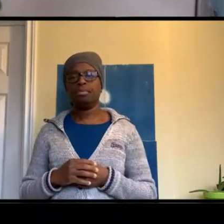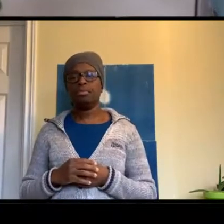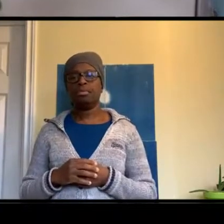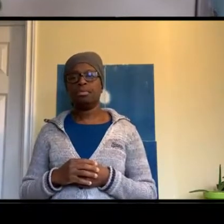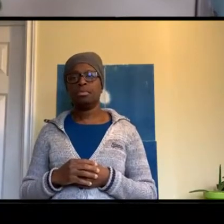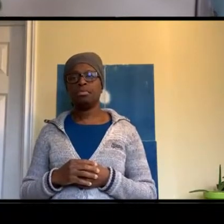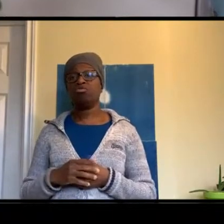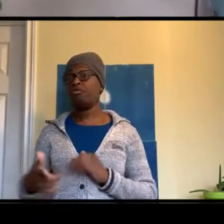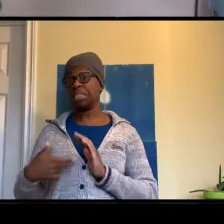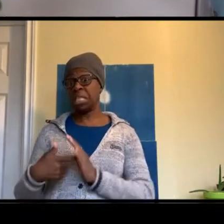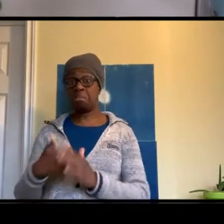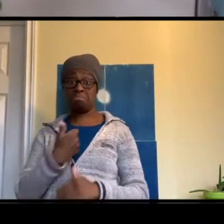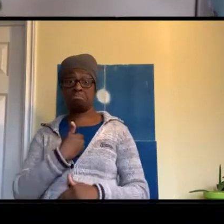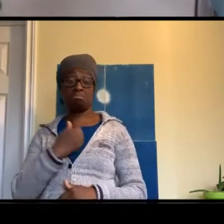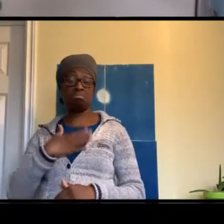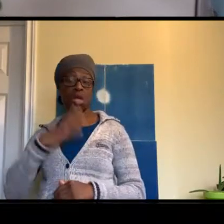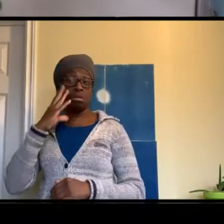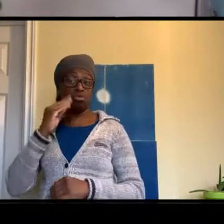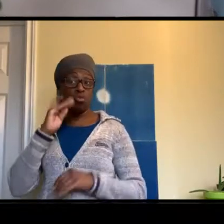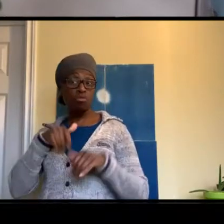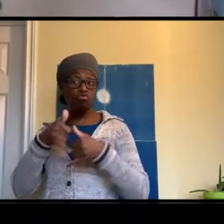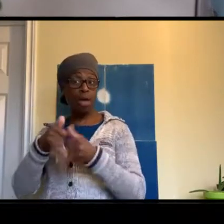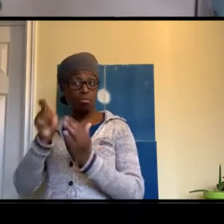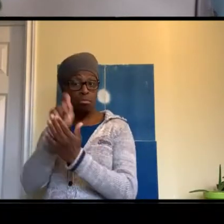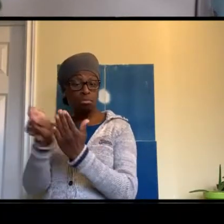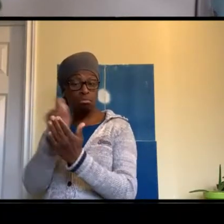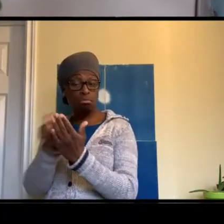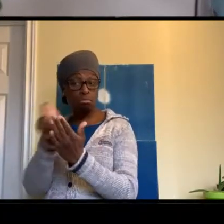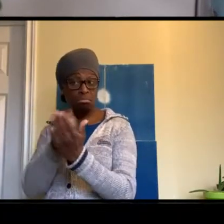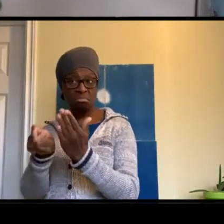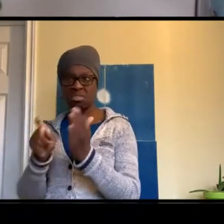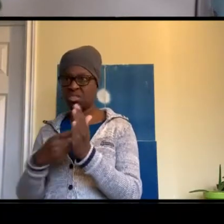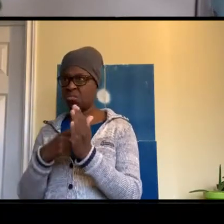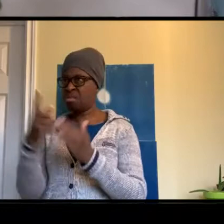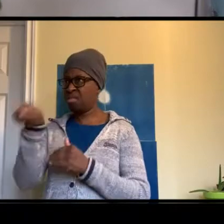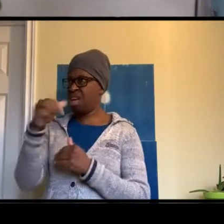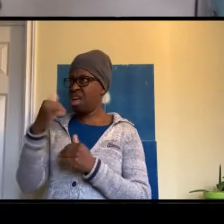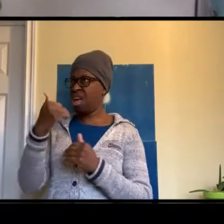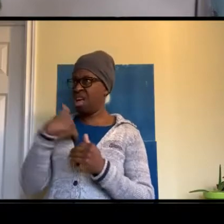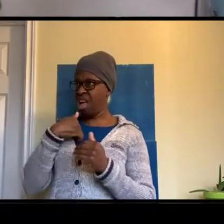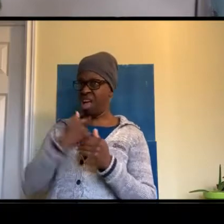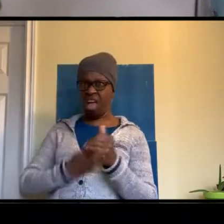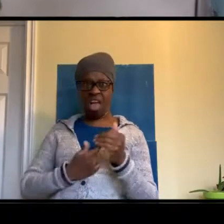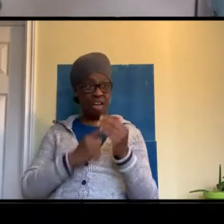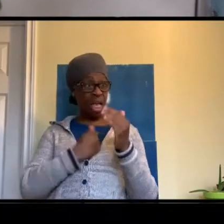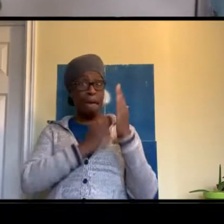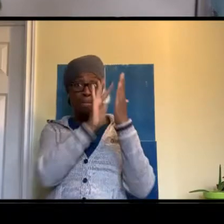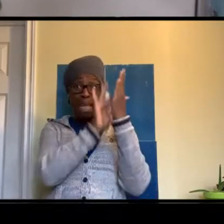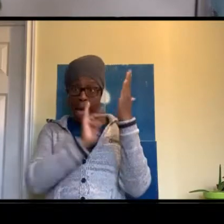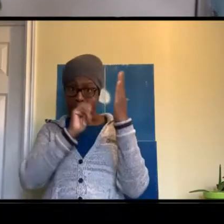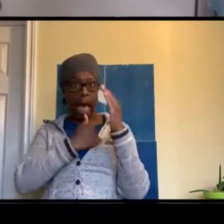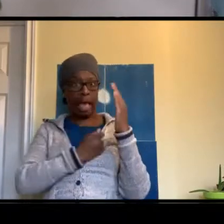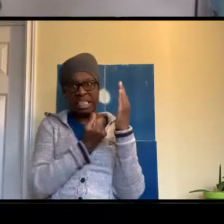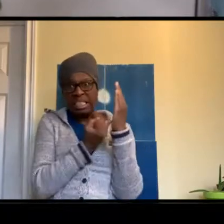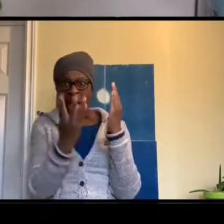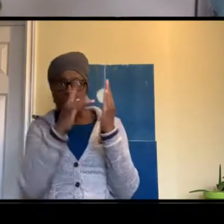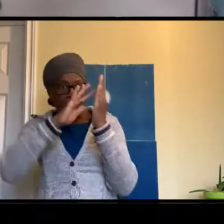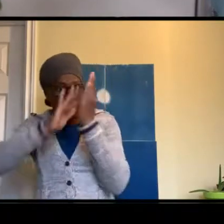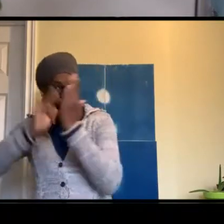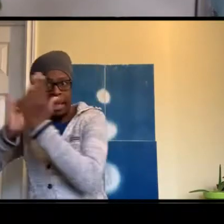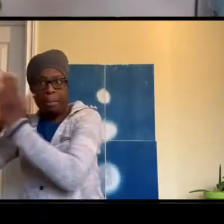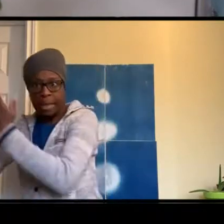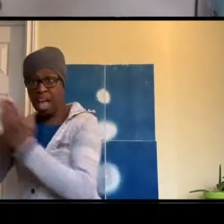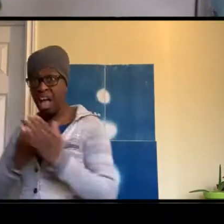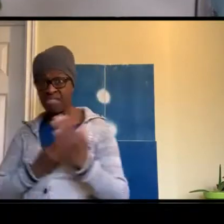have given me the space to have, pages and pages, and I've just written 2 pages and had a successful outcome. So